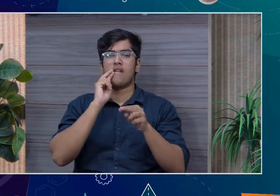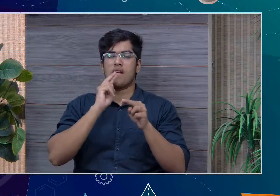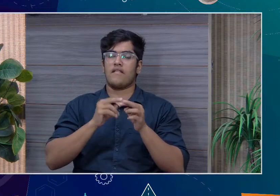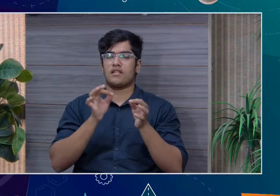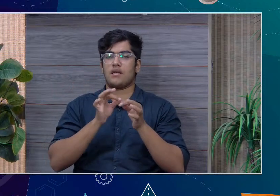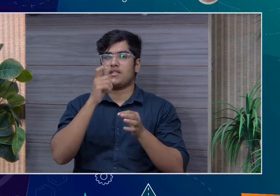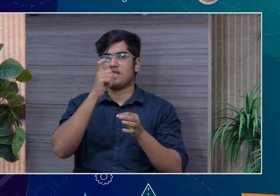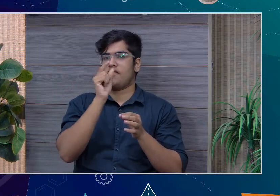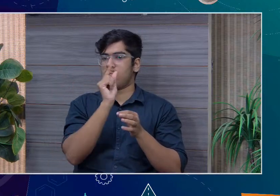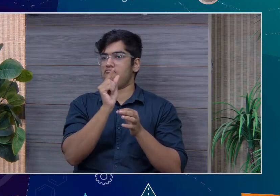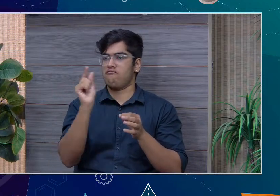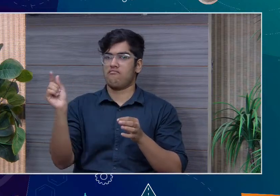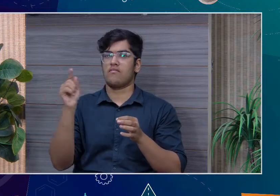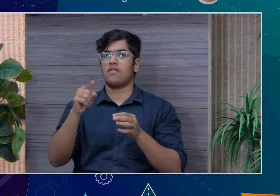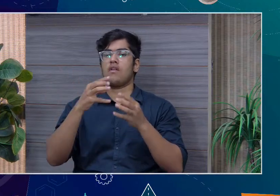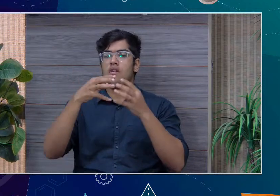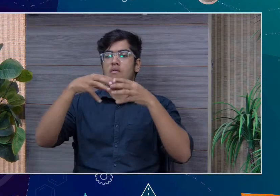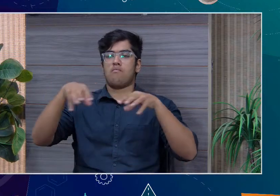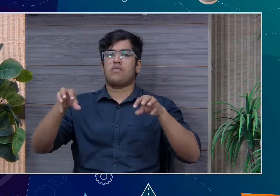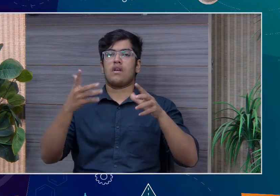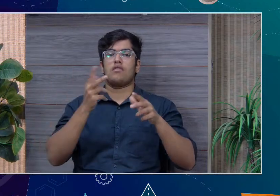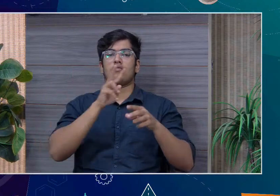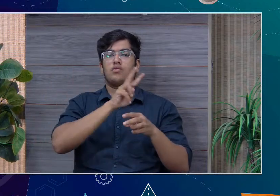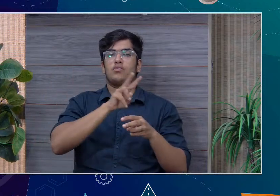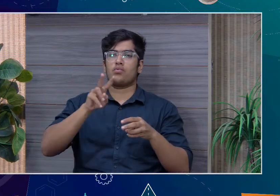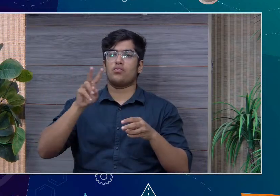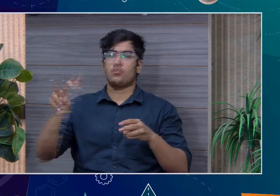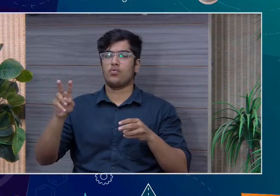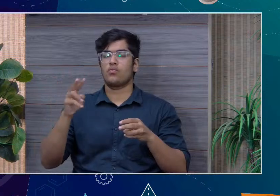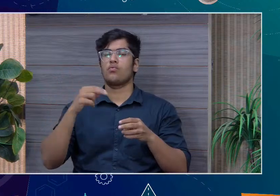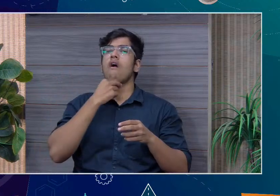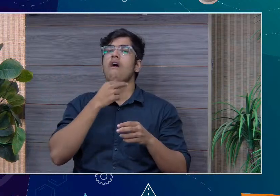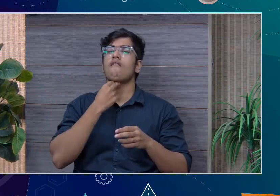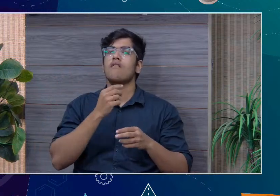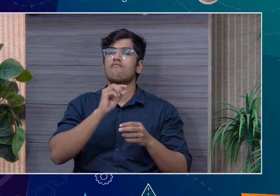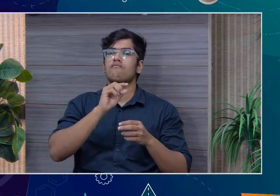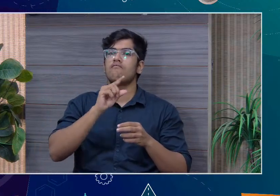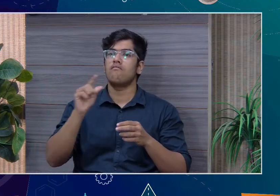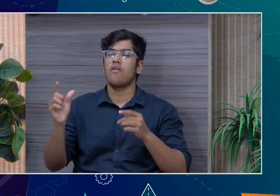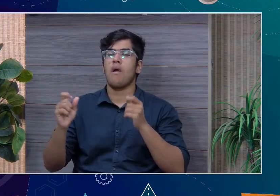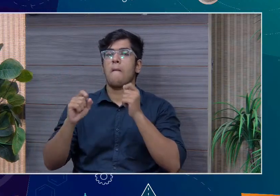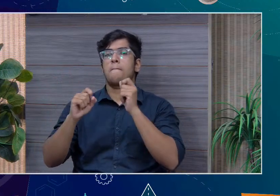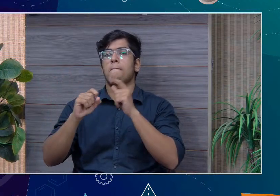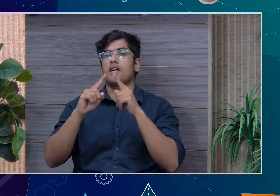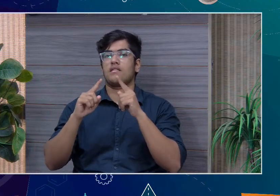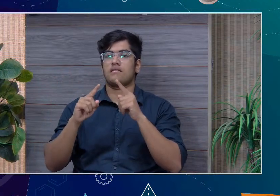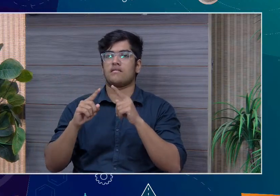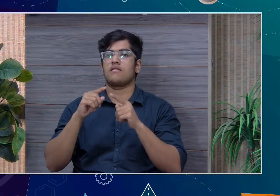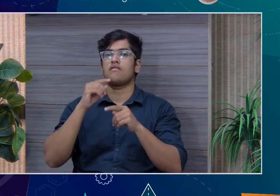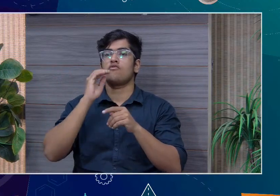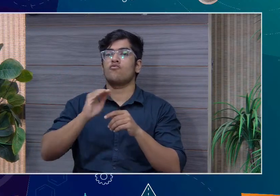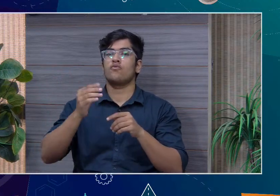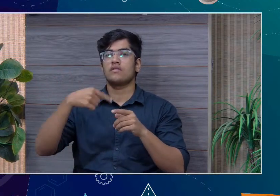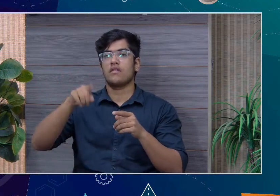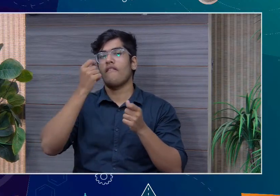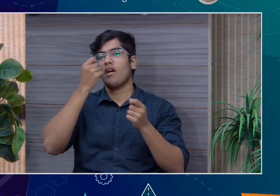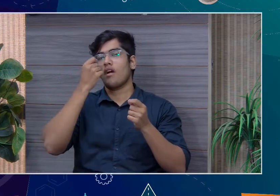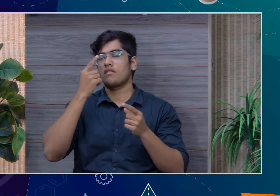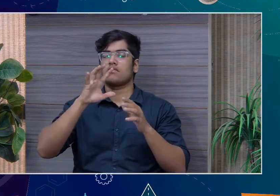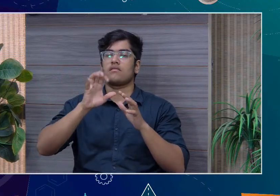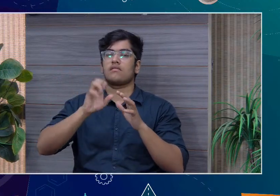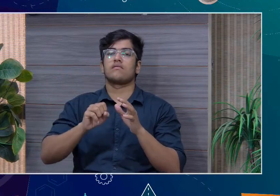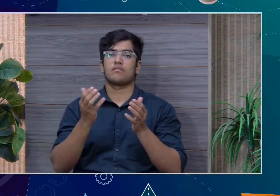7-letter word, what we should do is we should take two letters at a time and make the students understand the